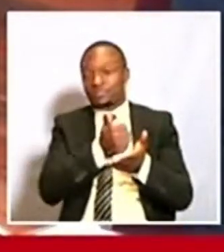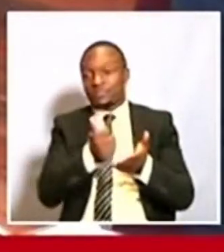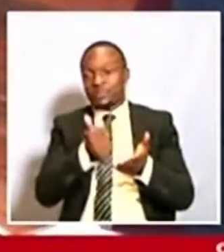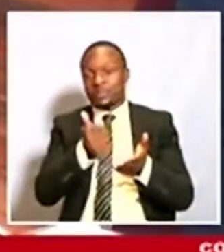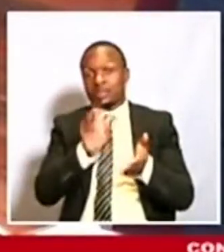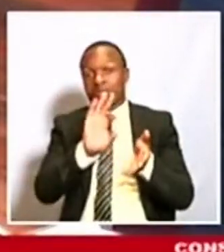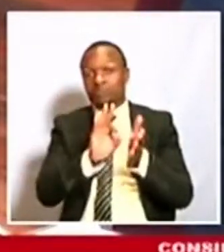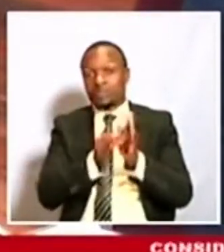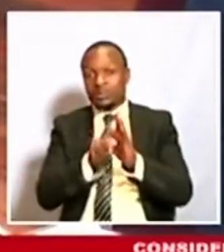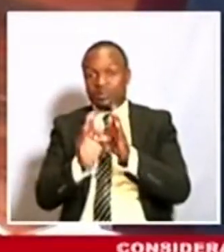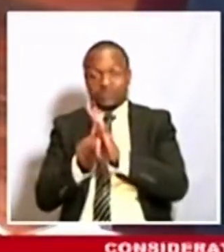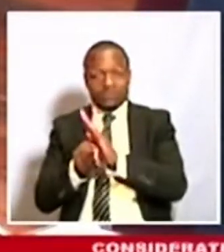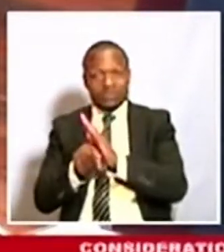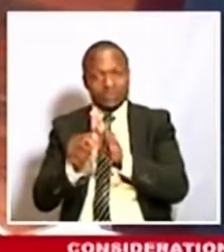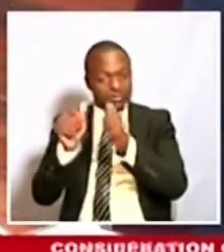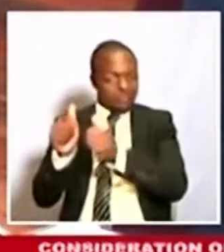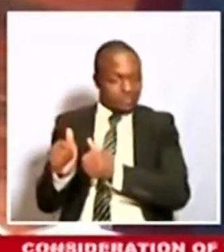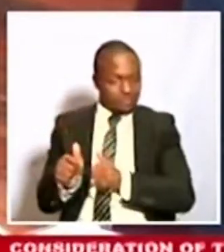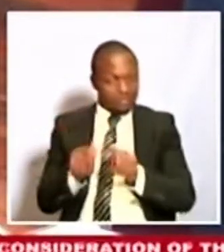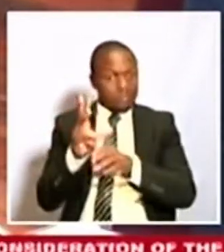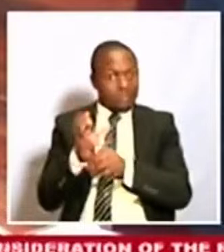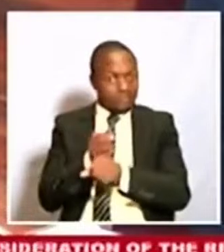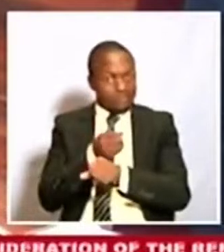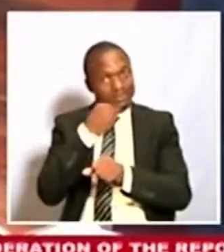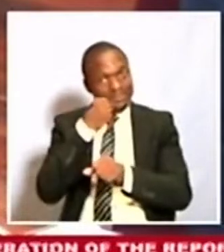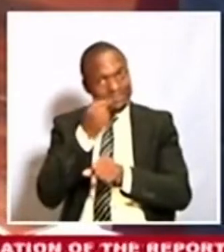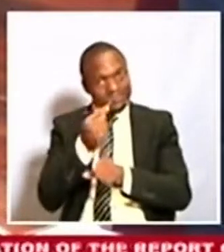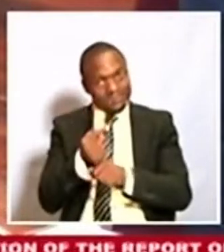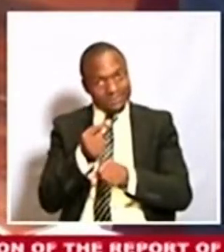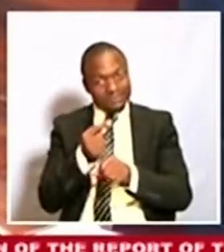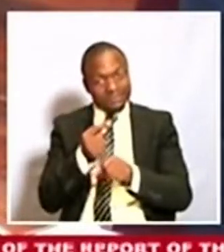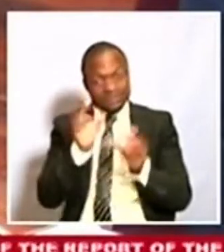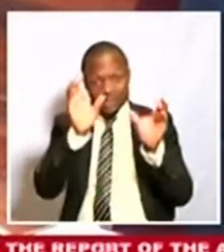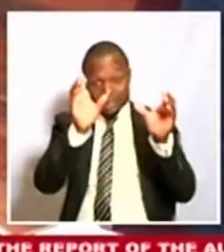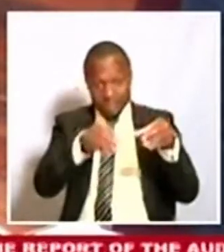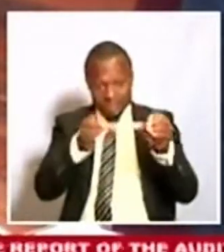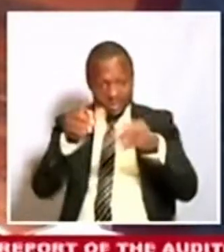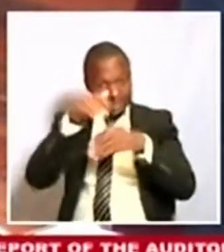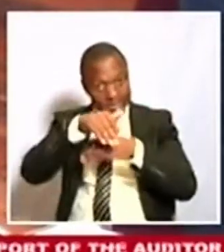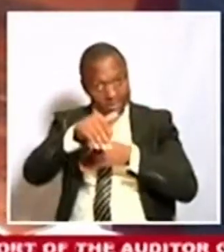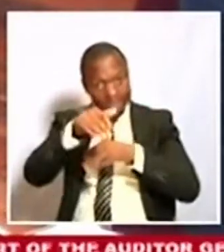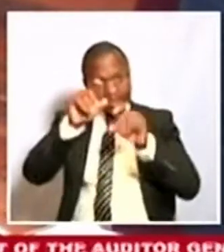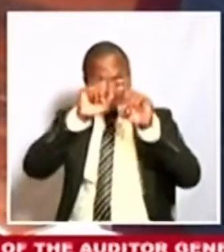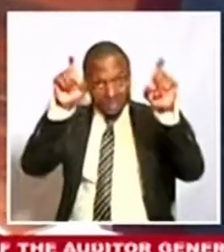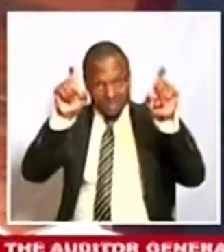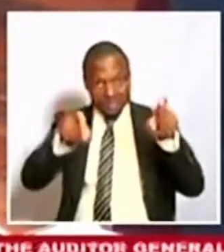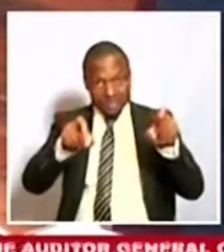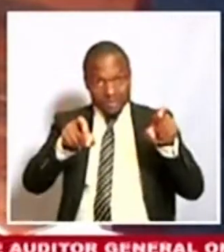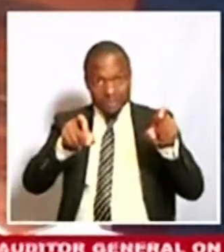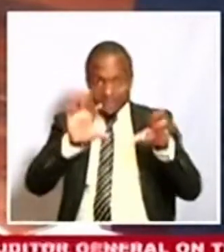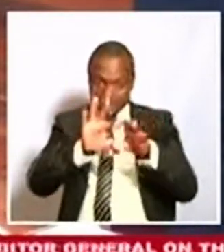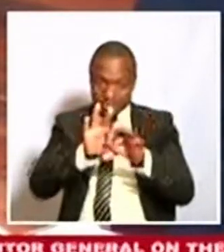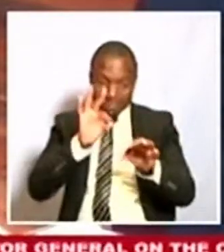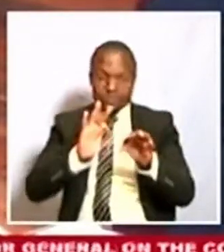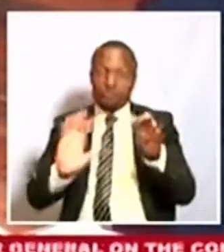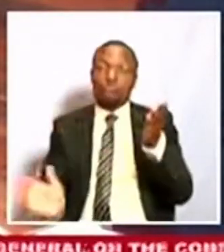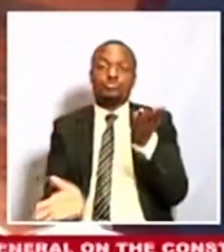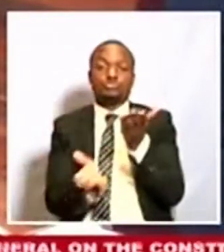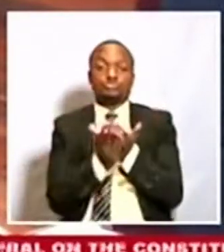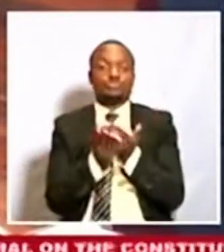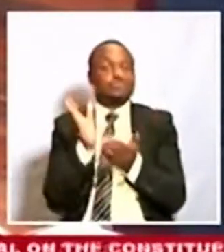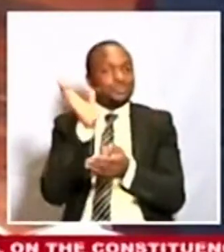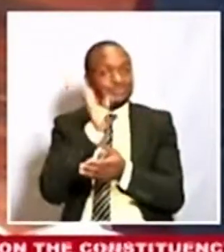applications. Action taken: management wishes to state that all club registration certificates have since been attached to